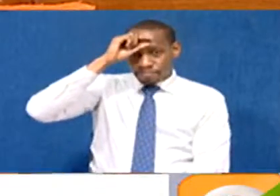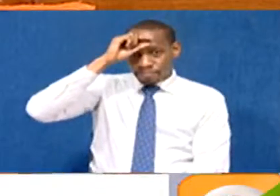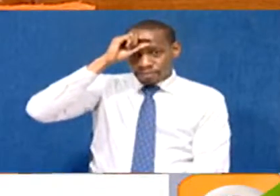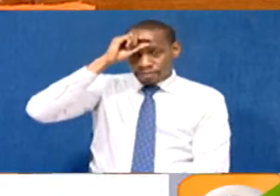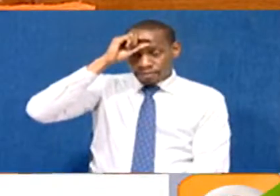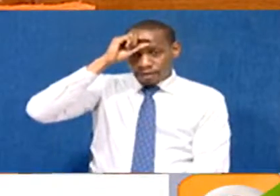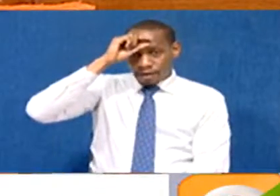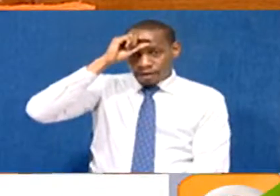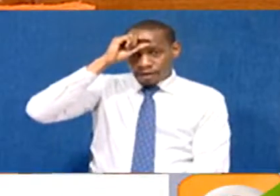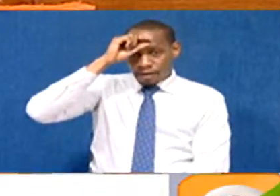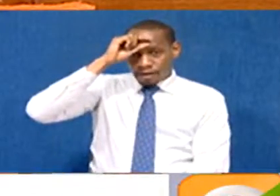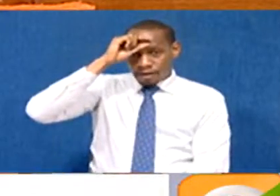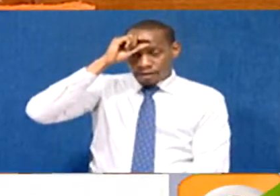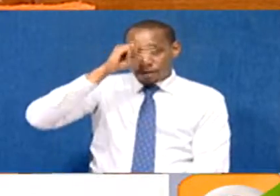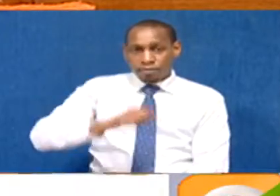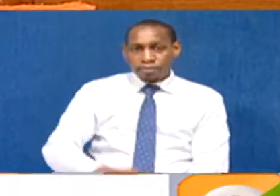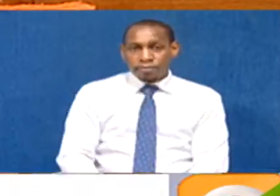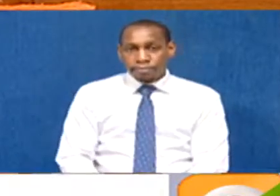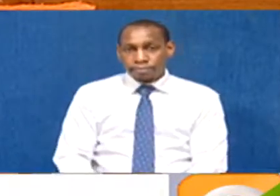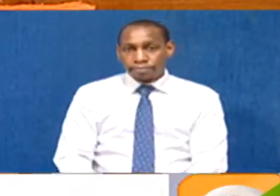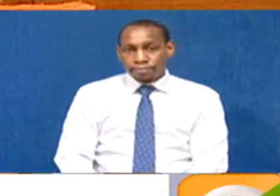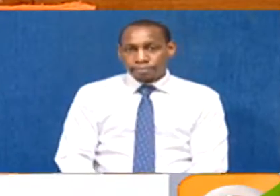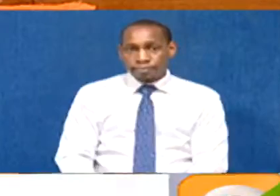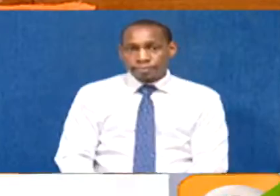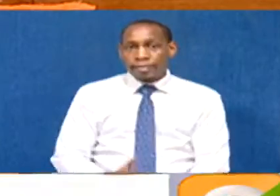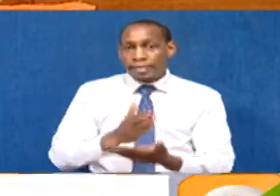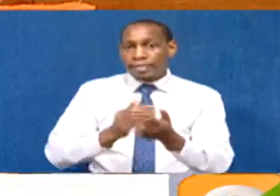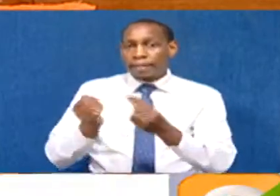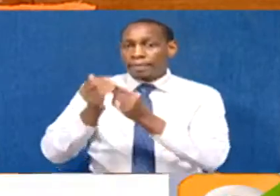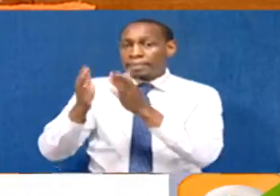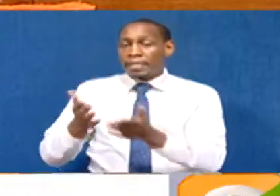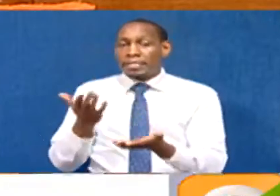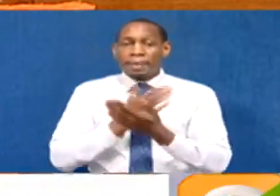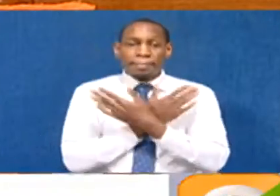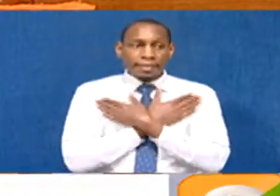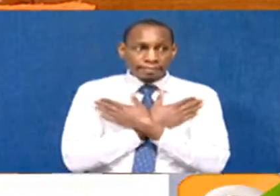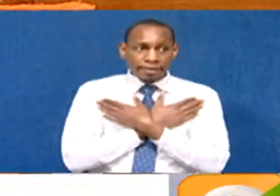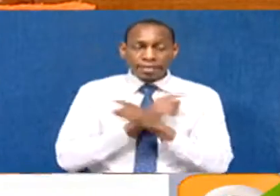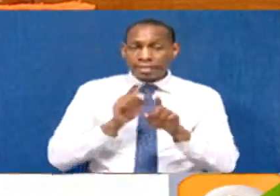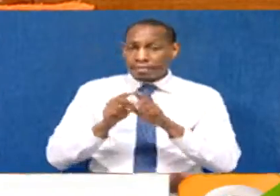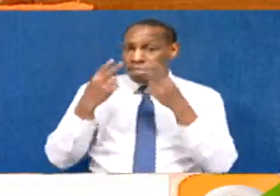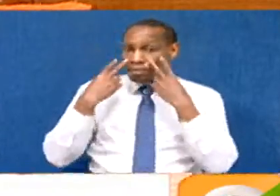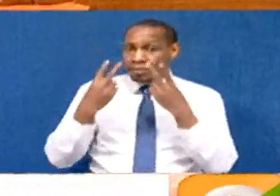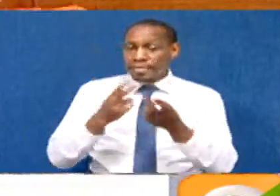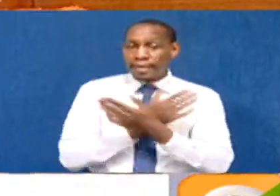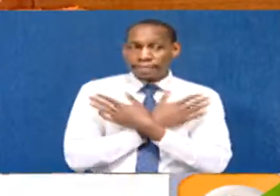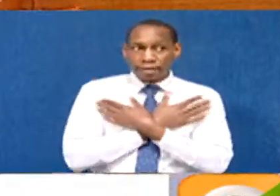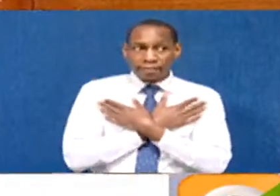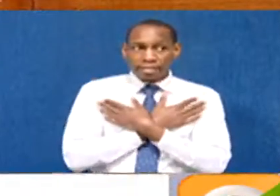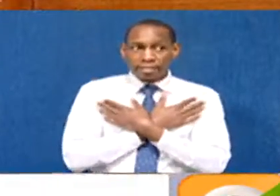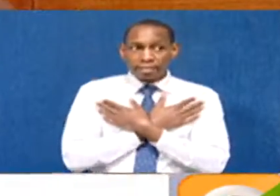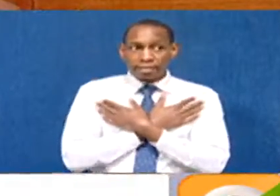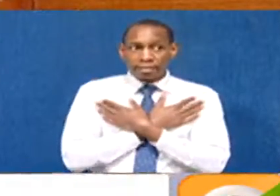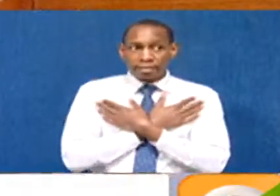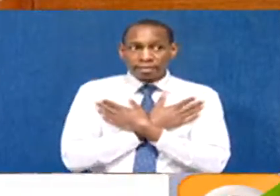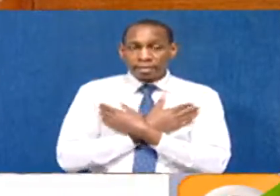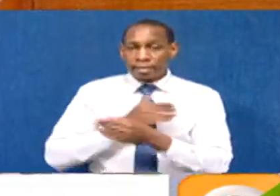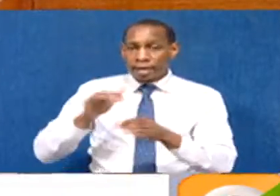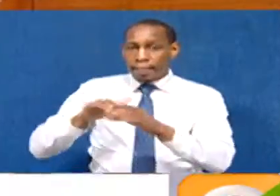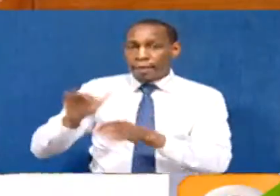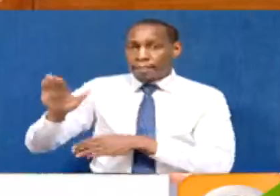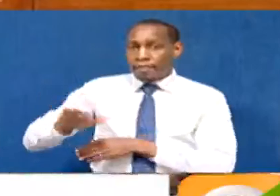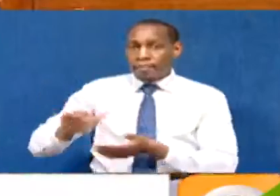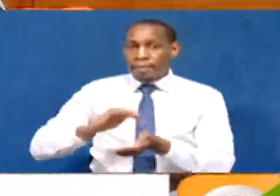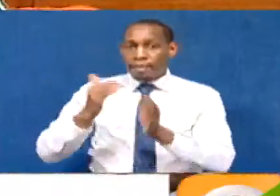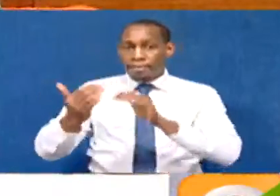and you know, the some are just partners or friends. You know, you have even seen friends of members of parliament